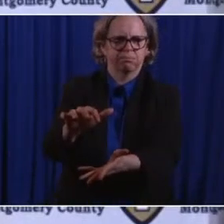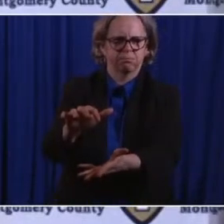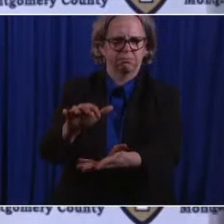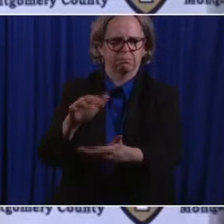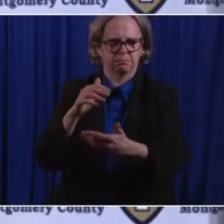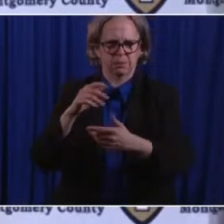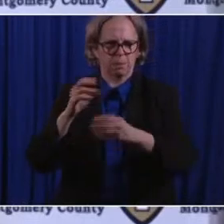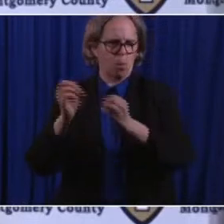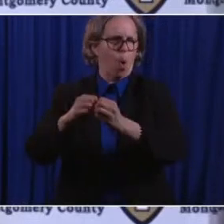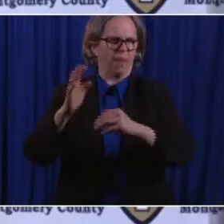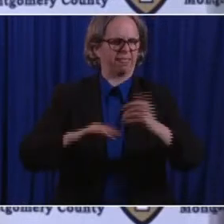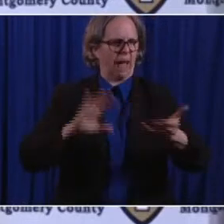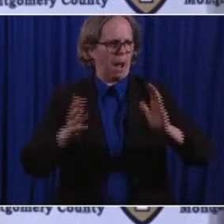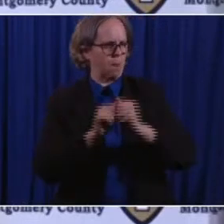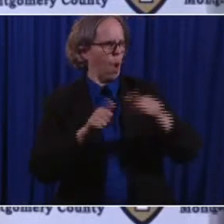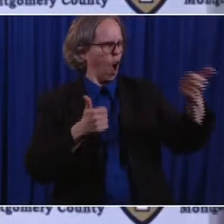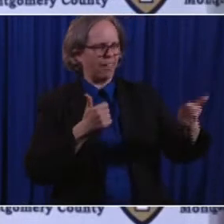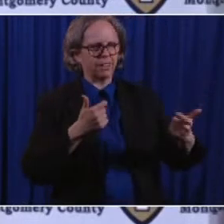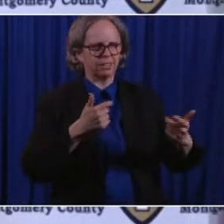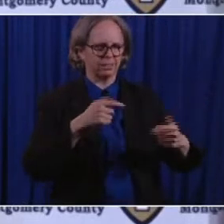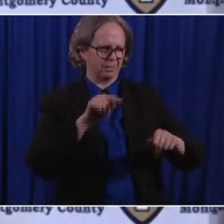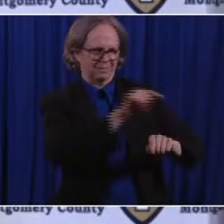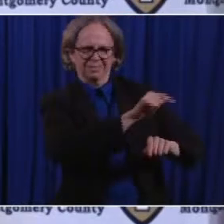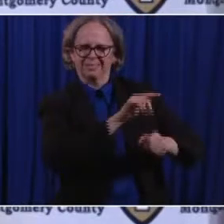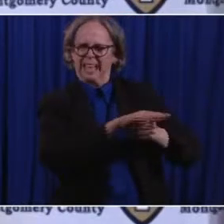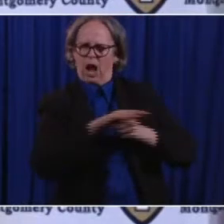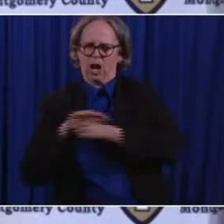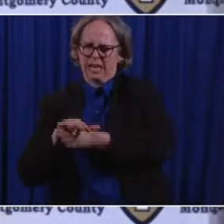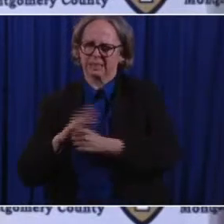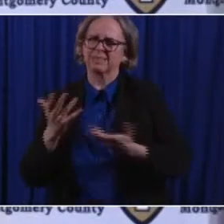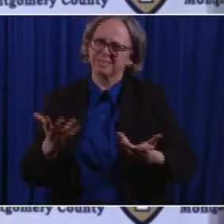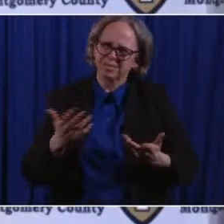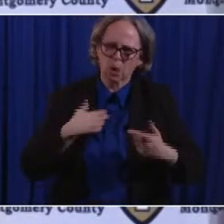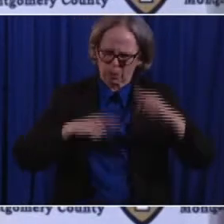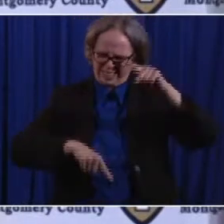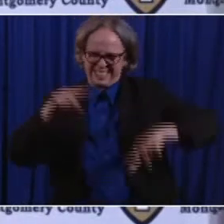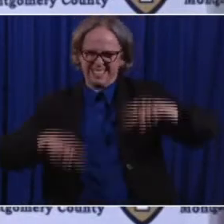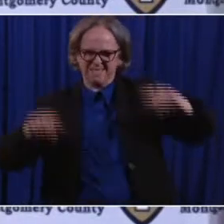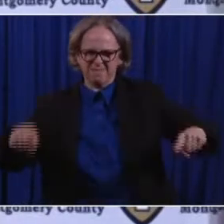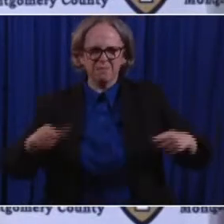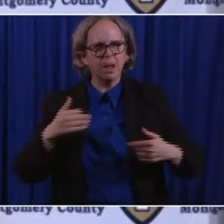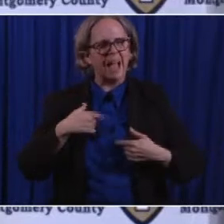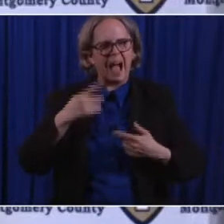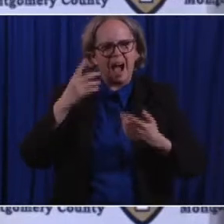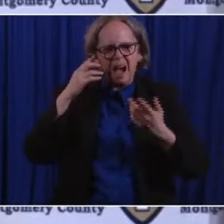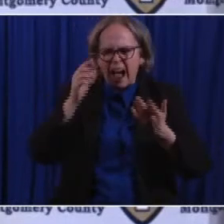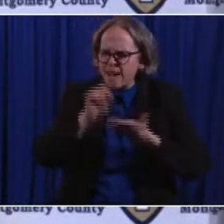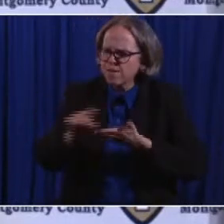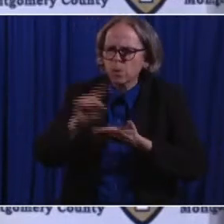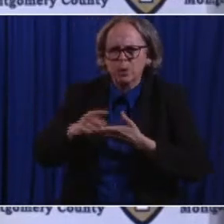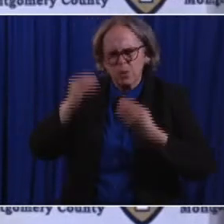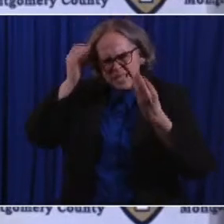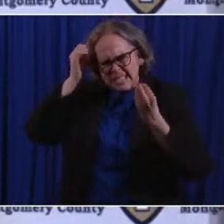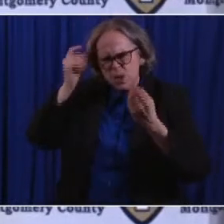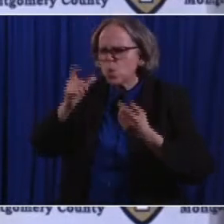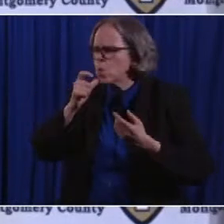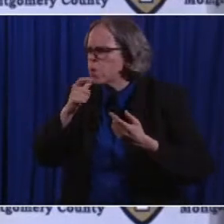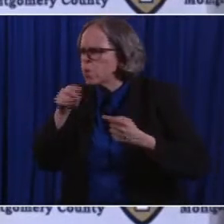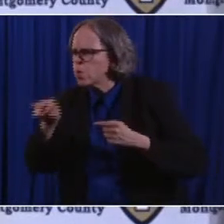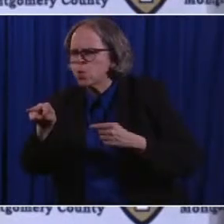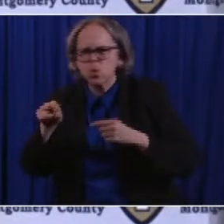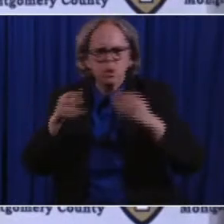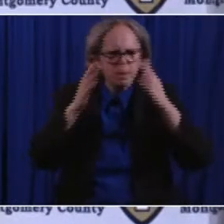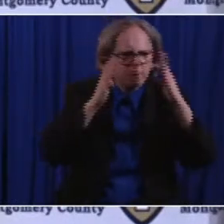out today that will go into the federal government, the shipping orders for it to be shipped, the drugs to be shipped over the weekend,